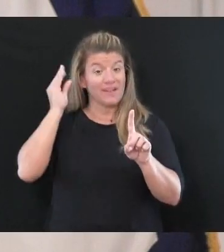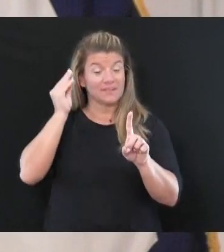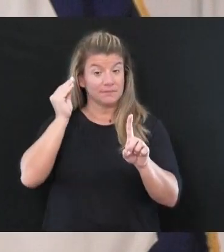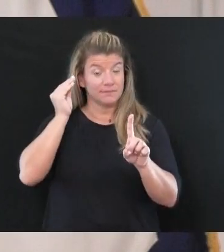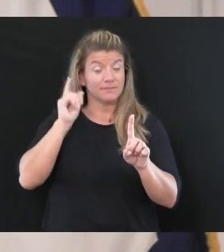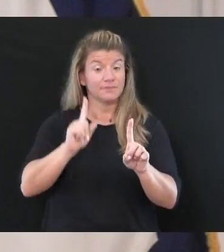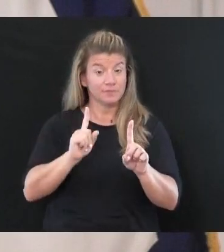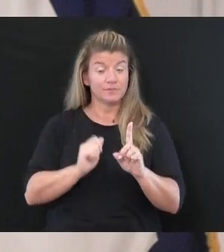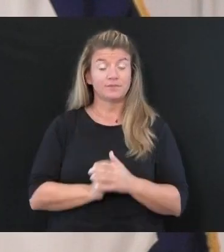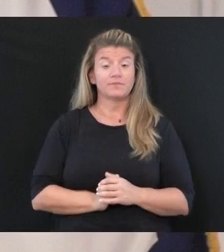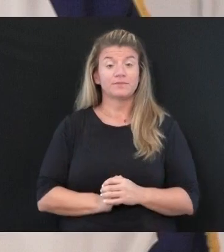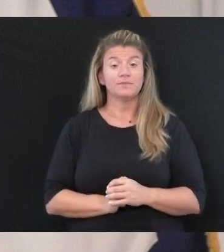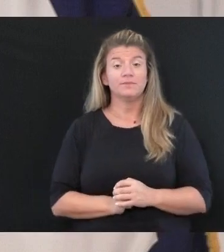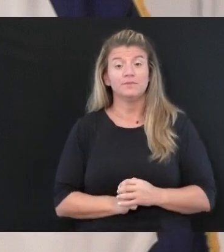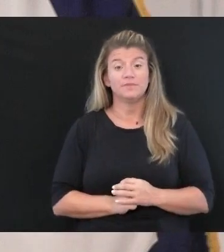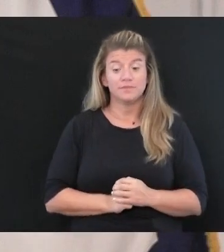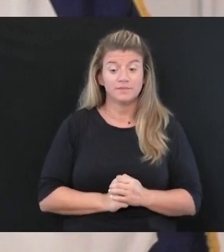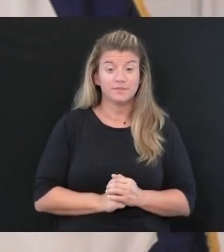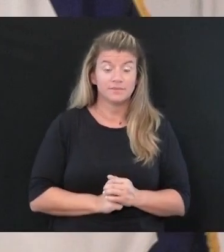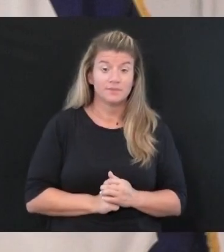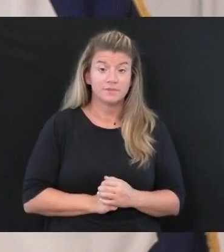second.